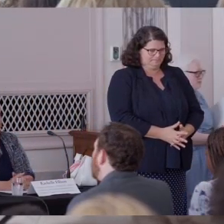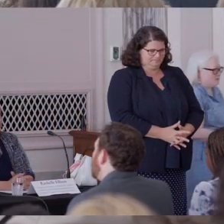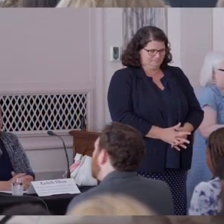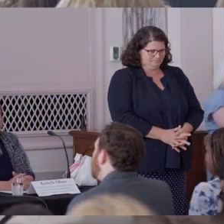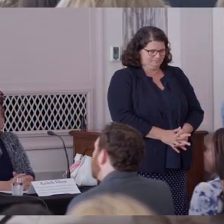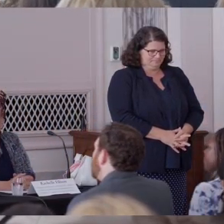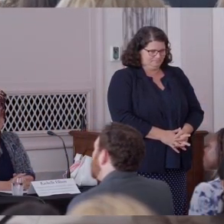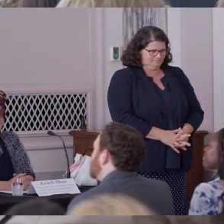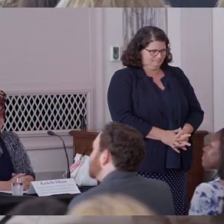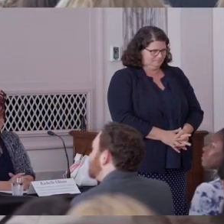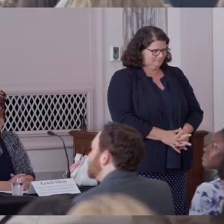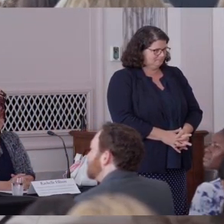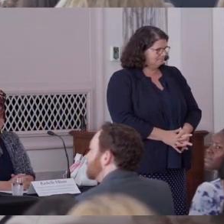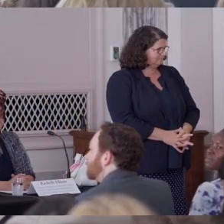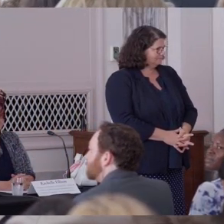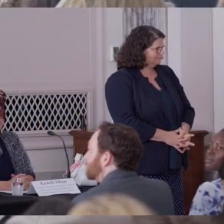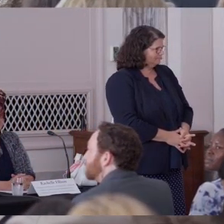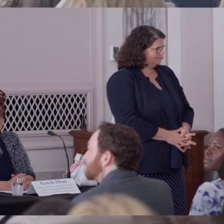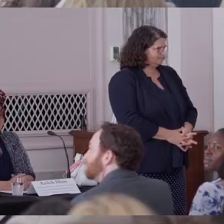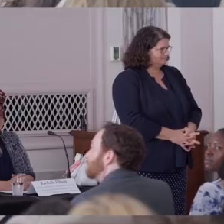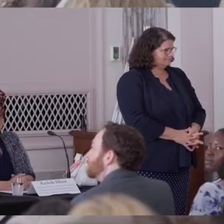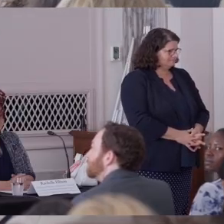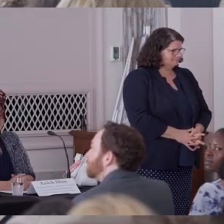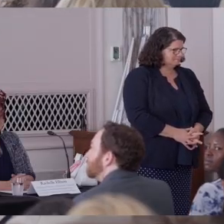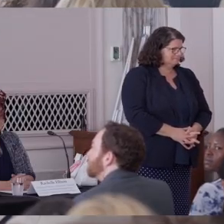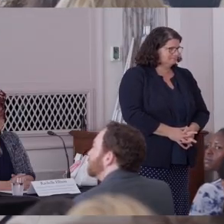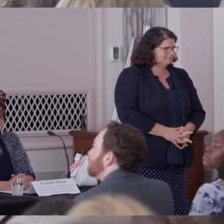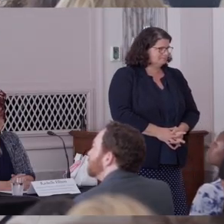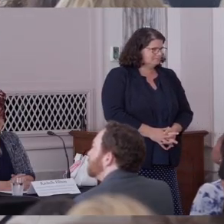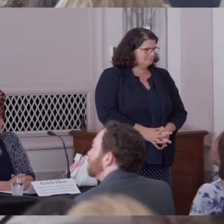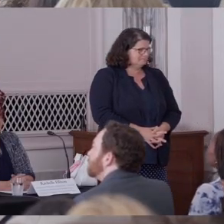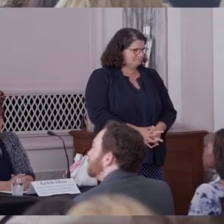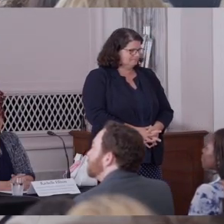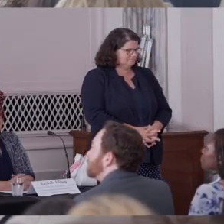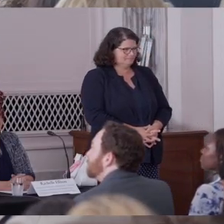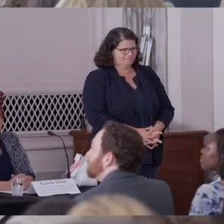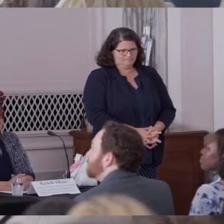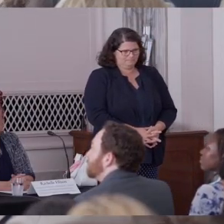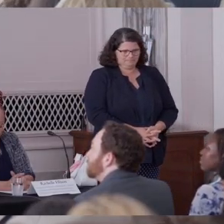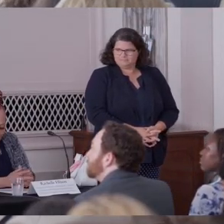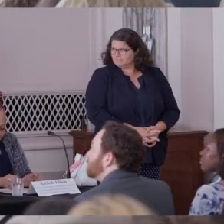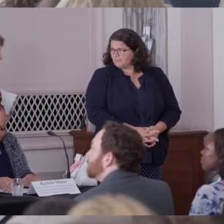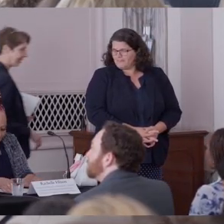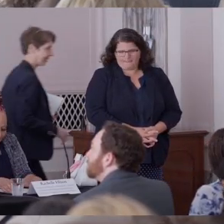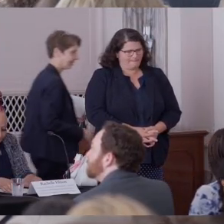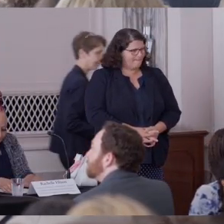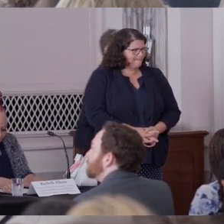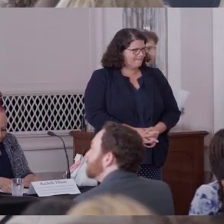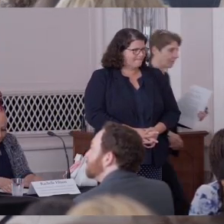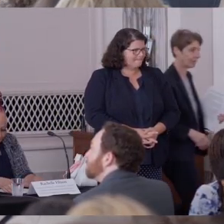All right, now I'll turn it over to Claire to moderate the panel.